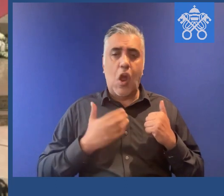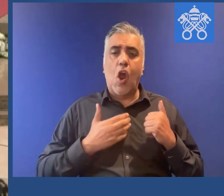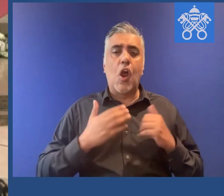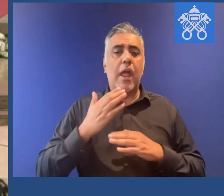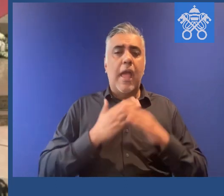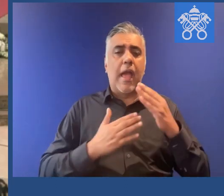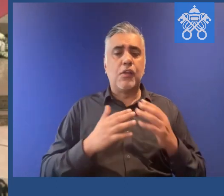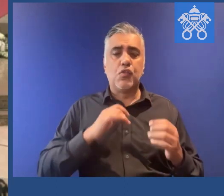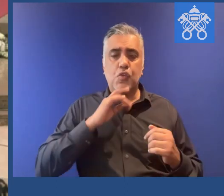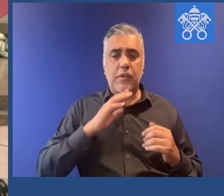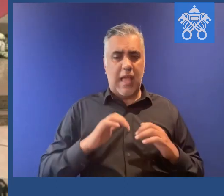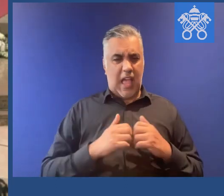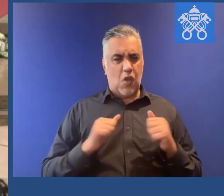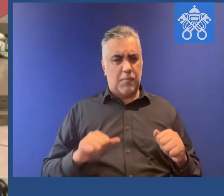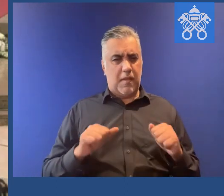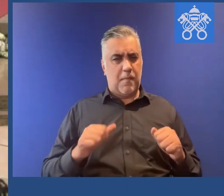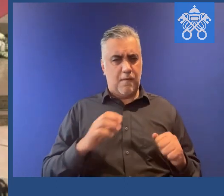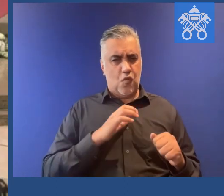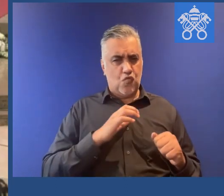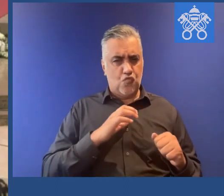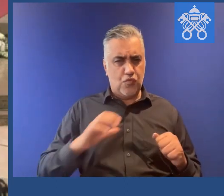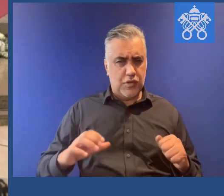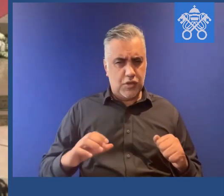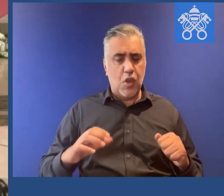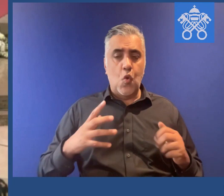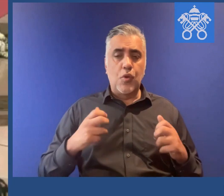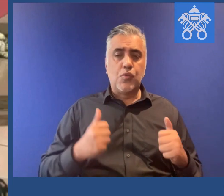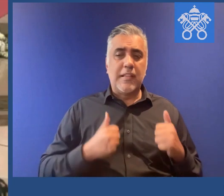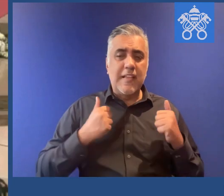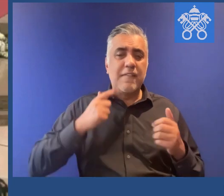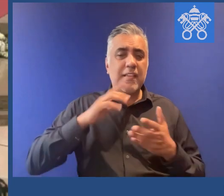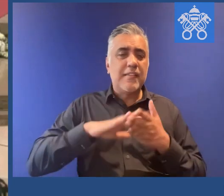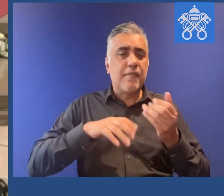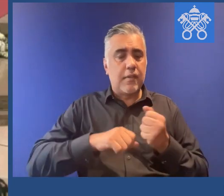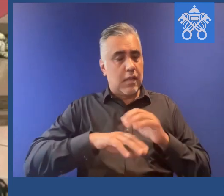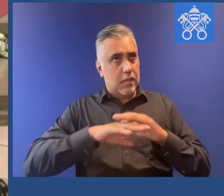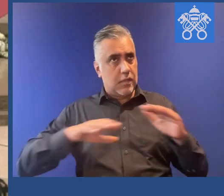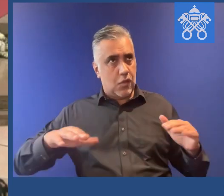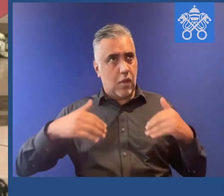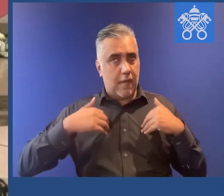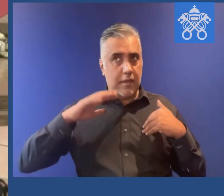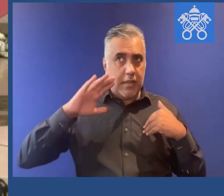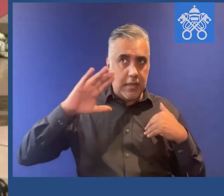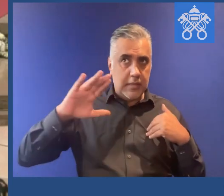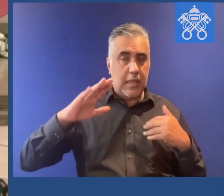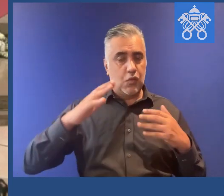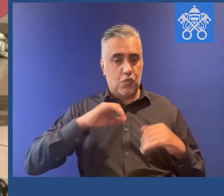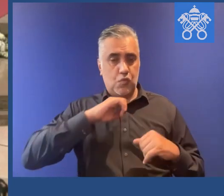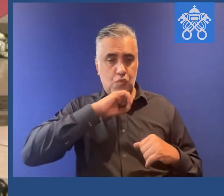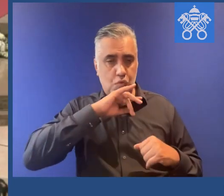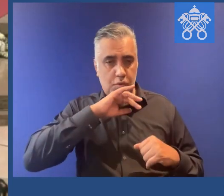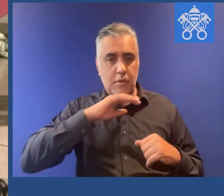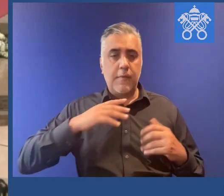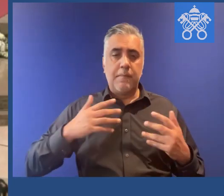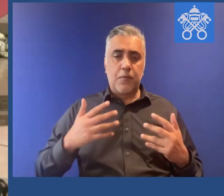dirty. How is it possible for a Christian who wants to live his faith not to get his or her hands dirty?